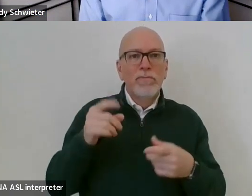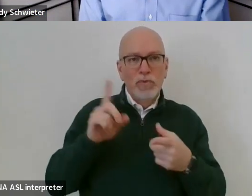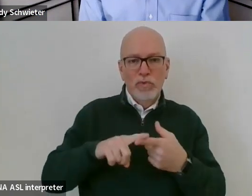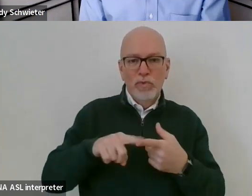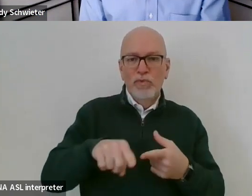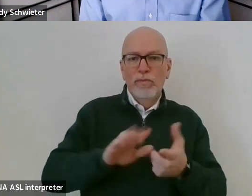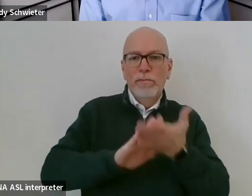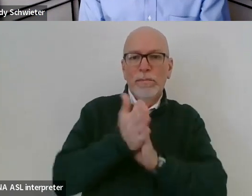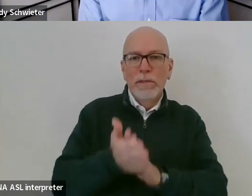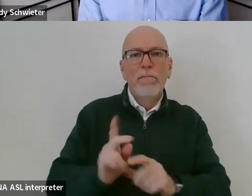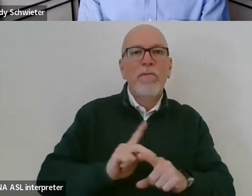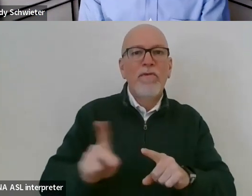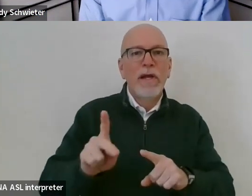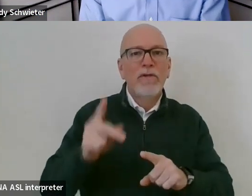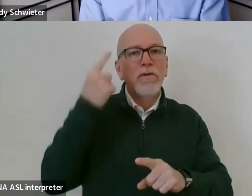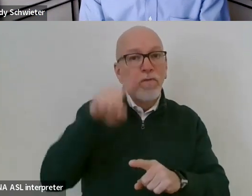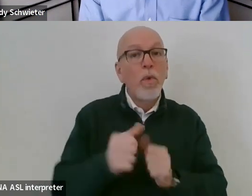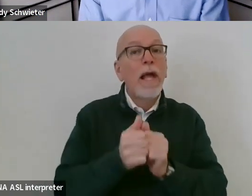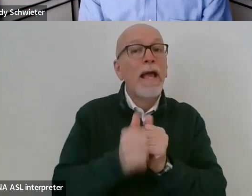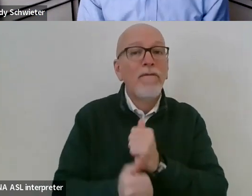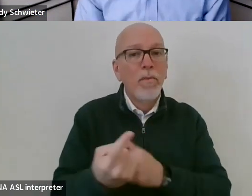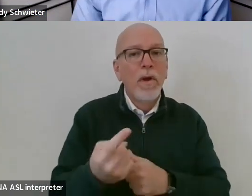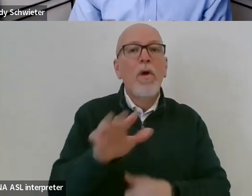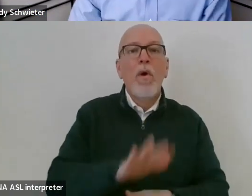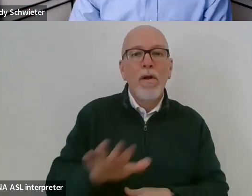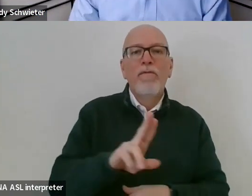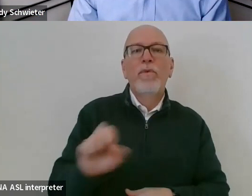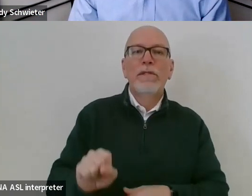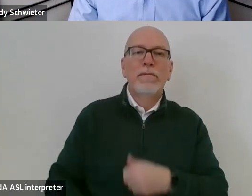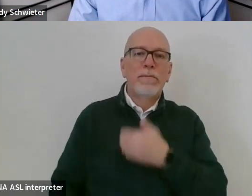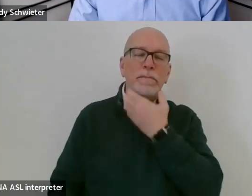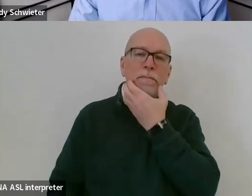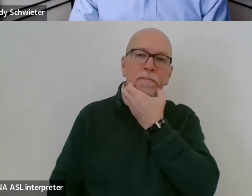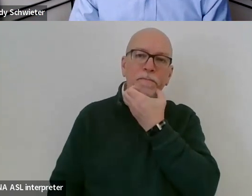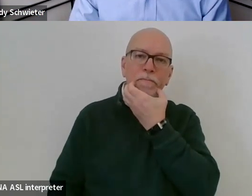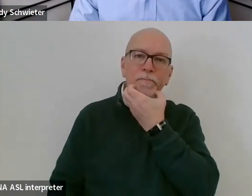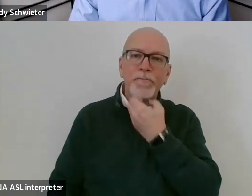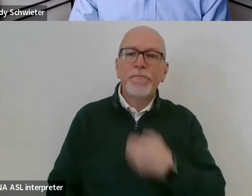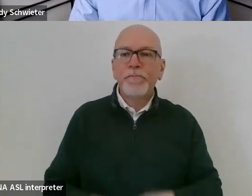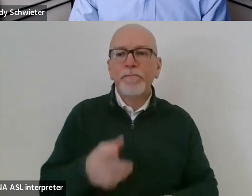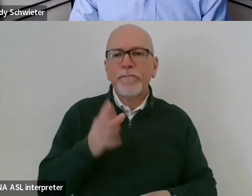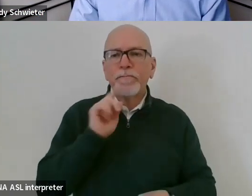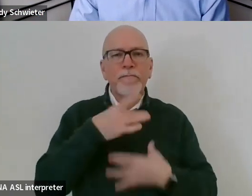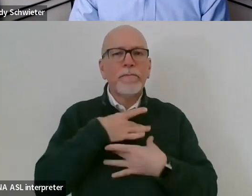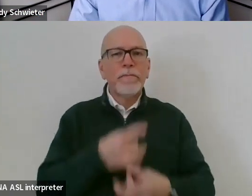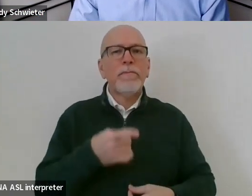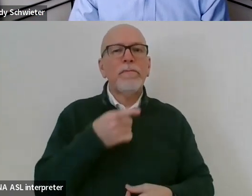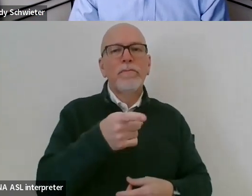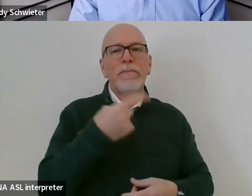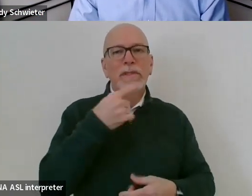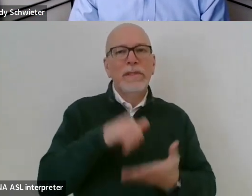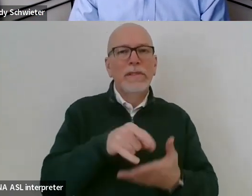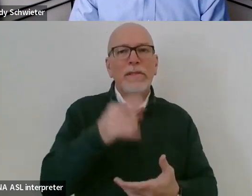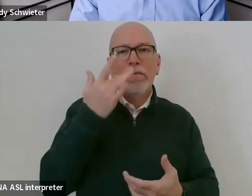into a profession for everyone across the country. And it's very interesting you state